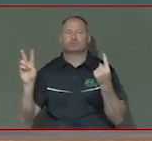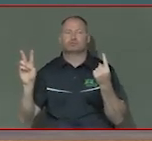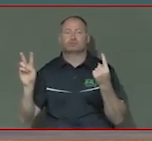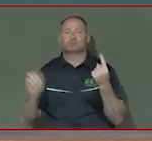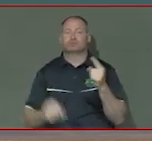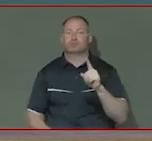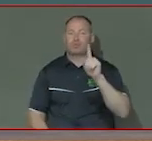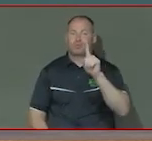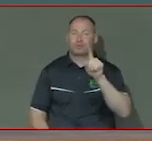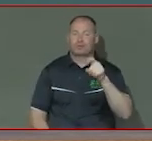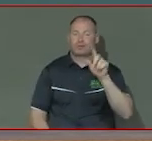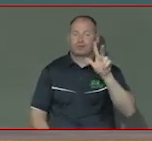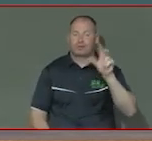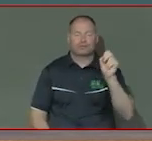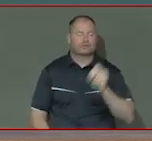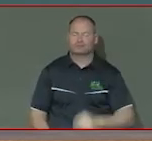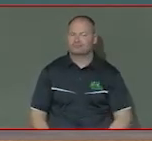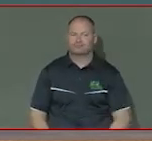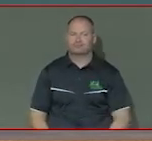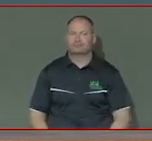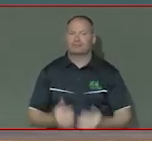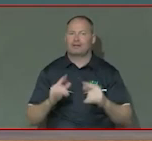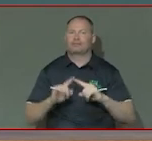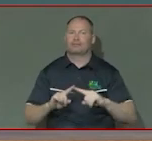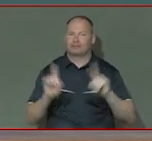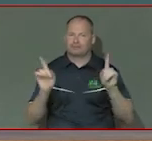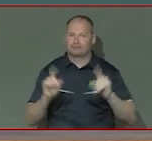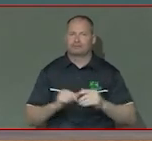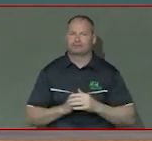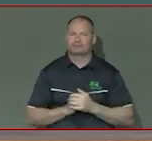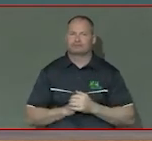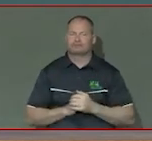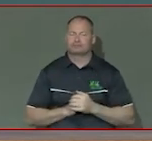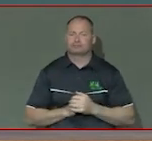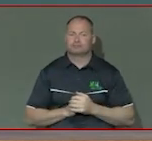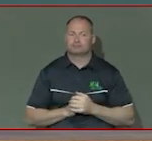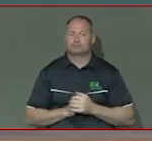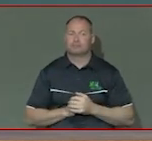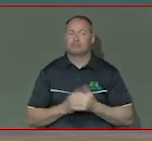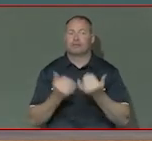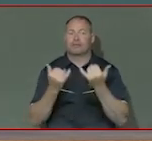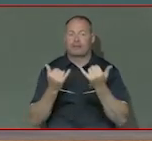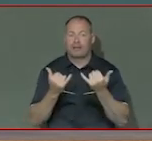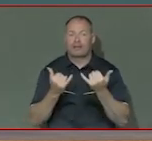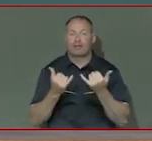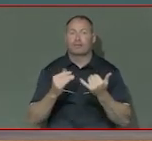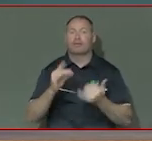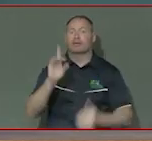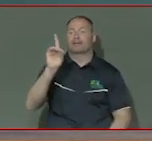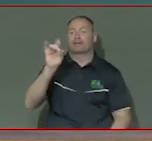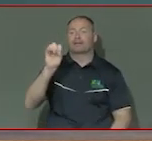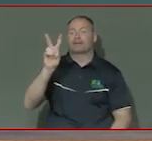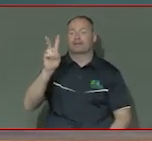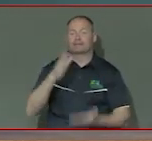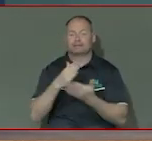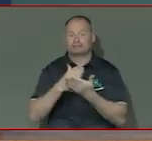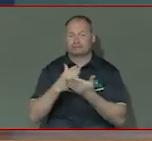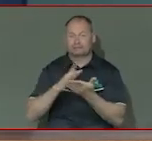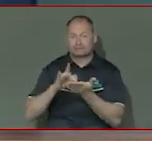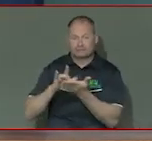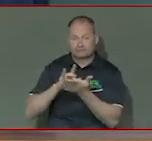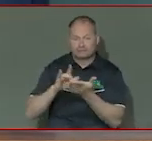share. All right, so there's a difference. So when they want you to calculate the dividends per share, always make